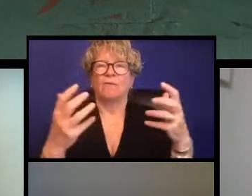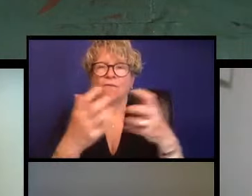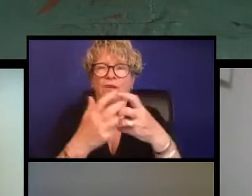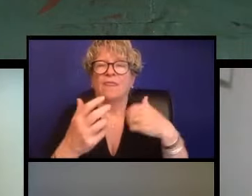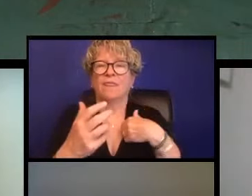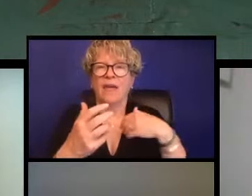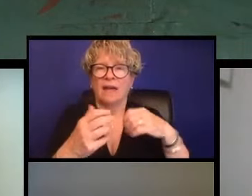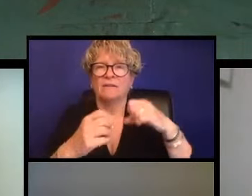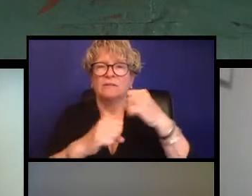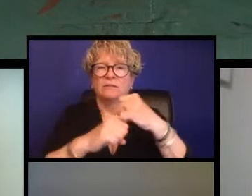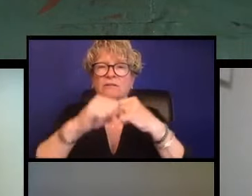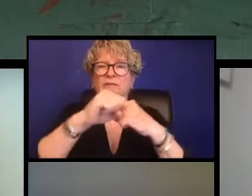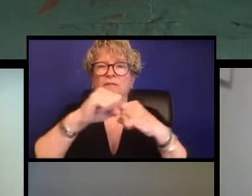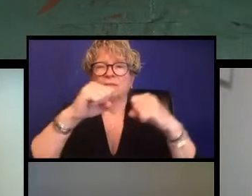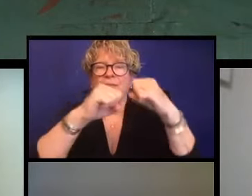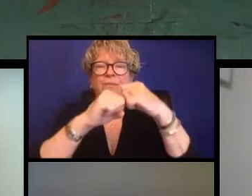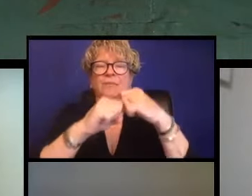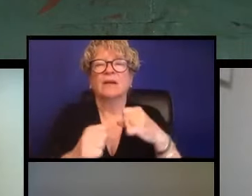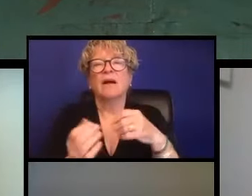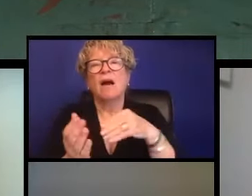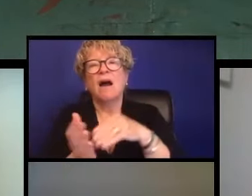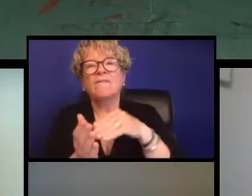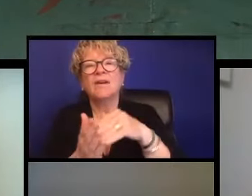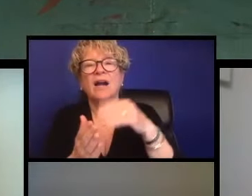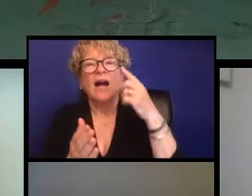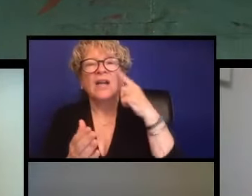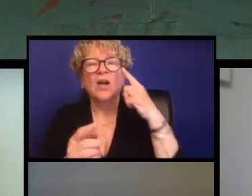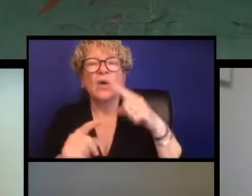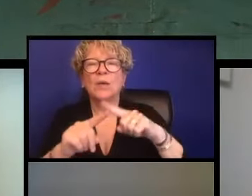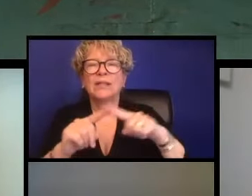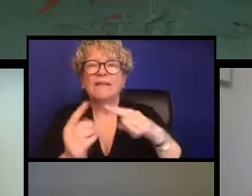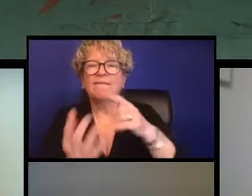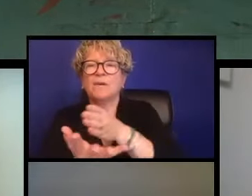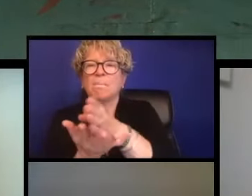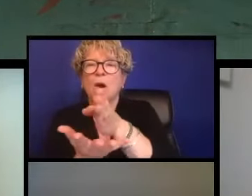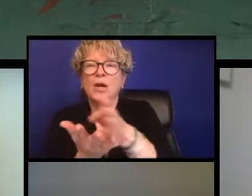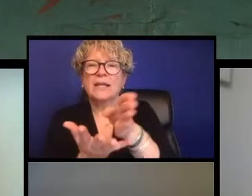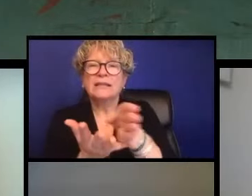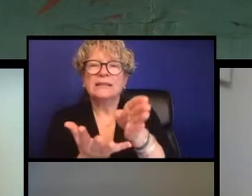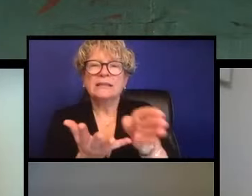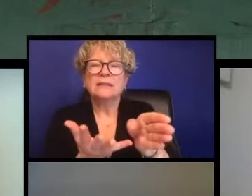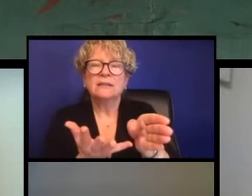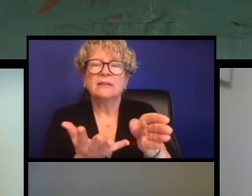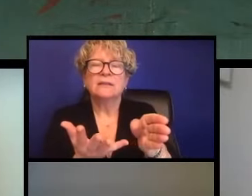get is, I know that in different markets,